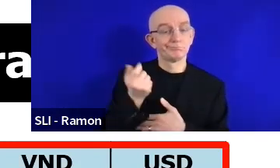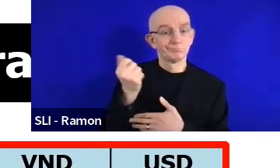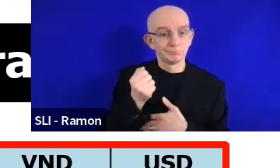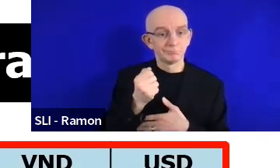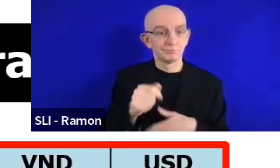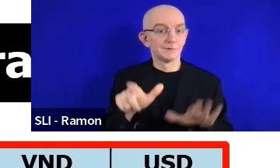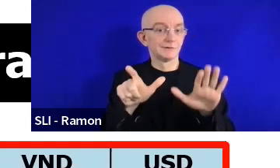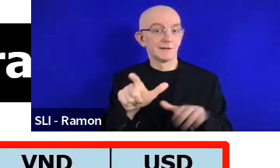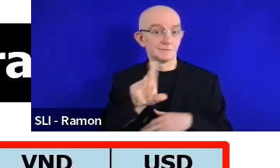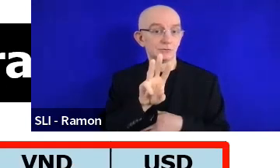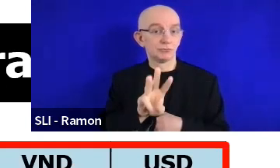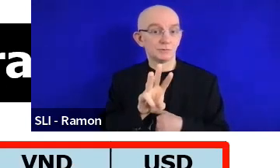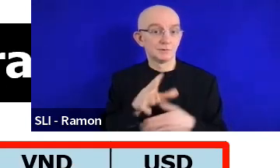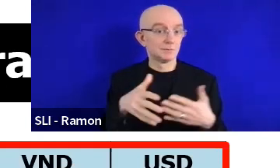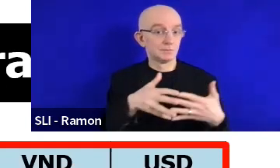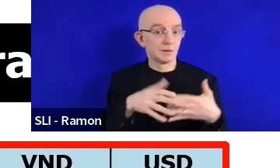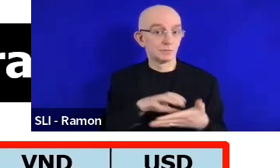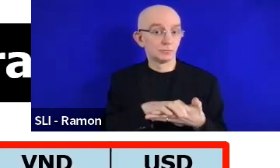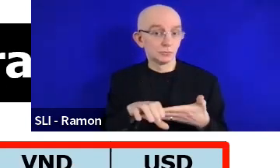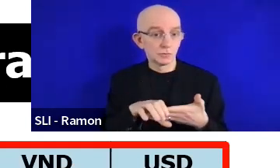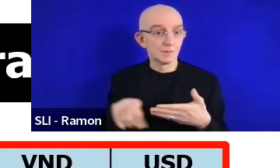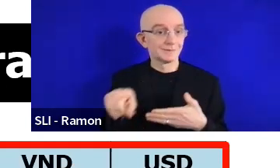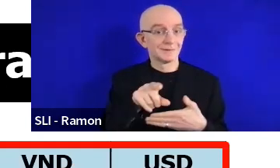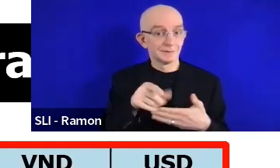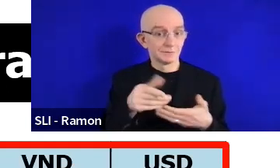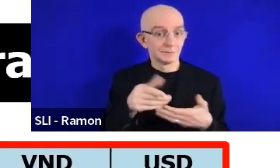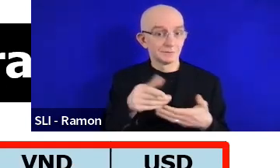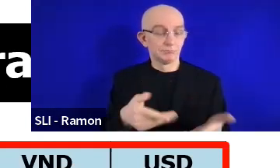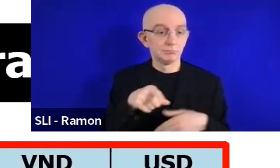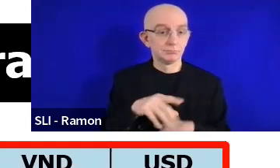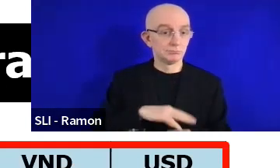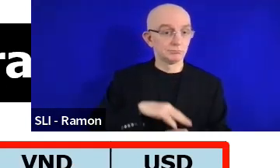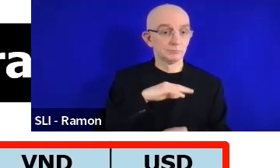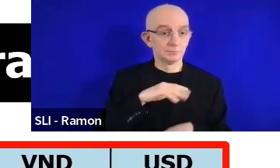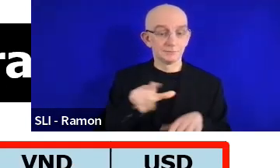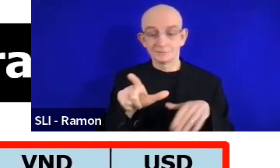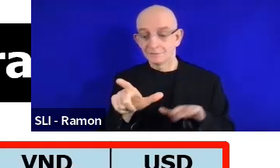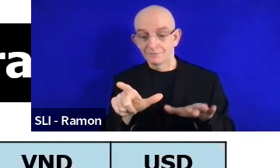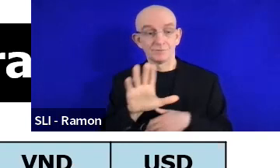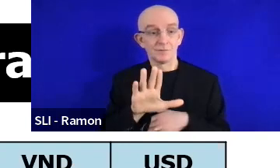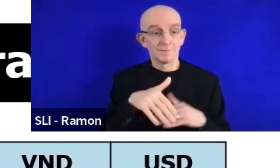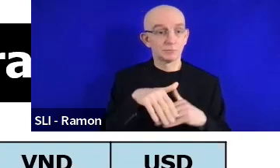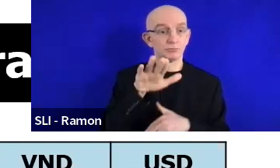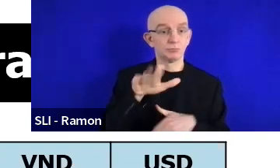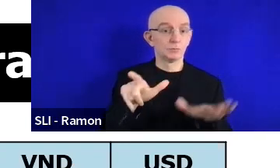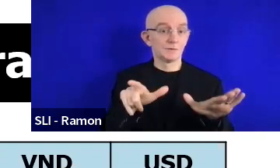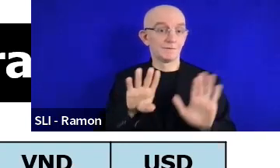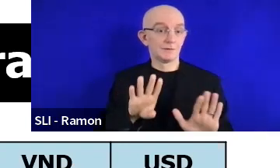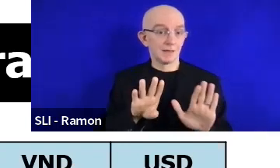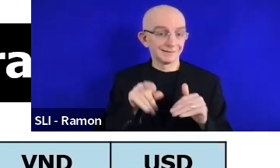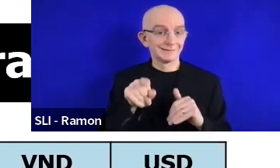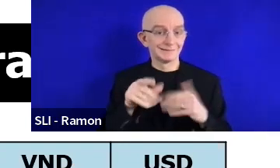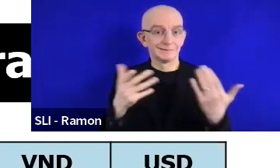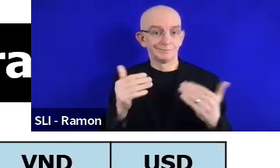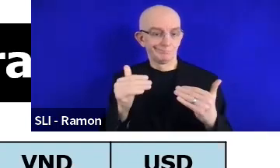poor. So this group has just been added in the revised policy of Vietnam. The second group is the largest